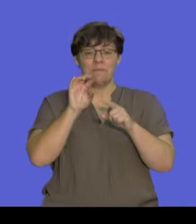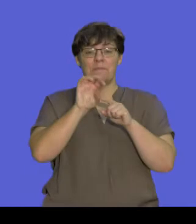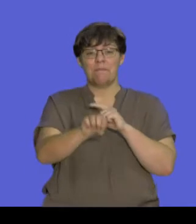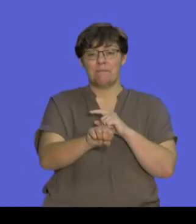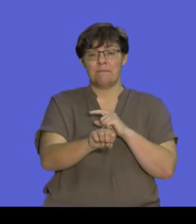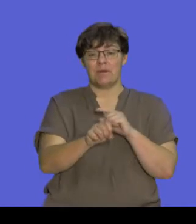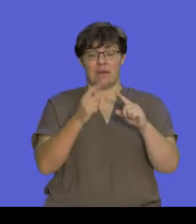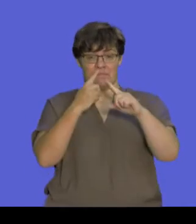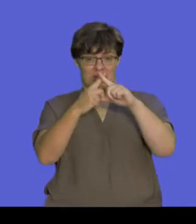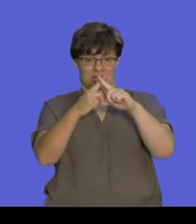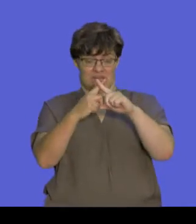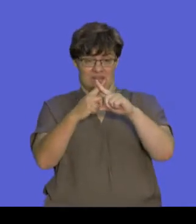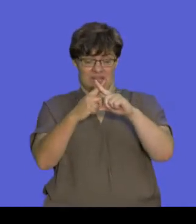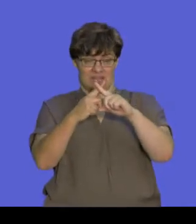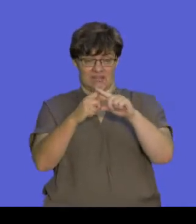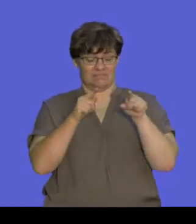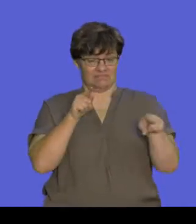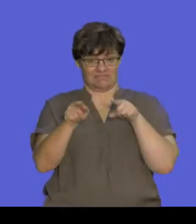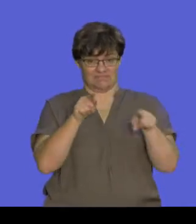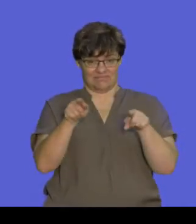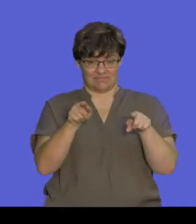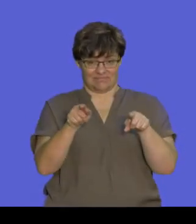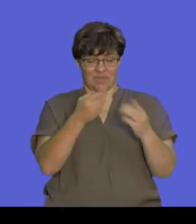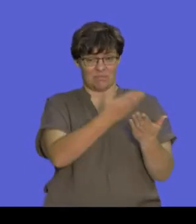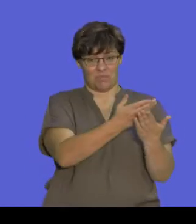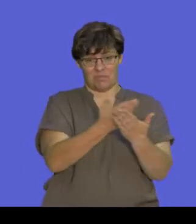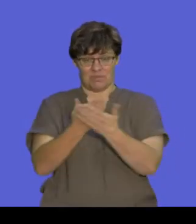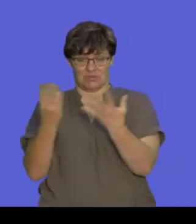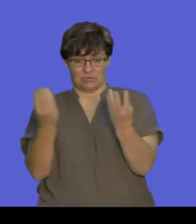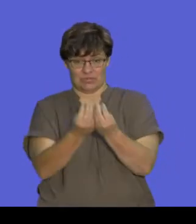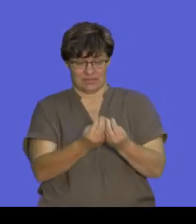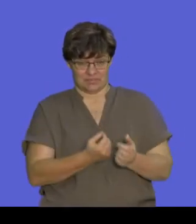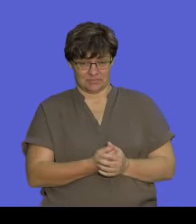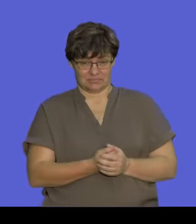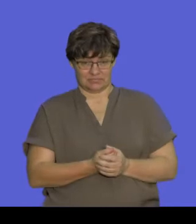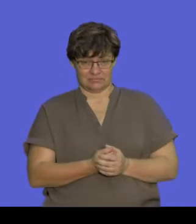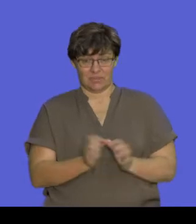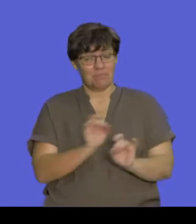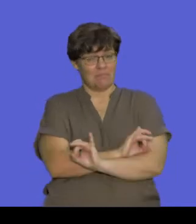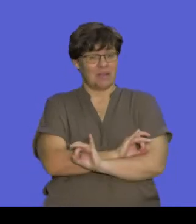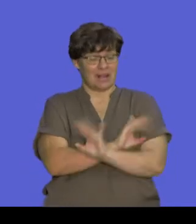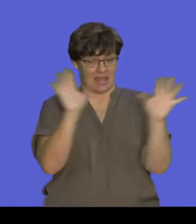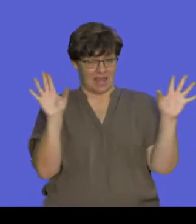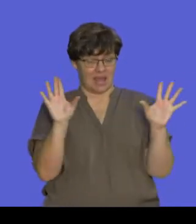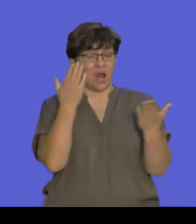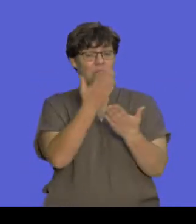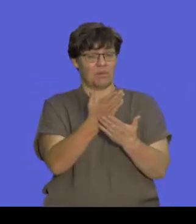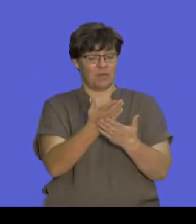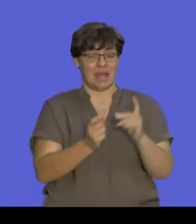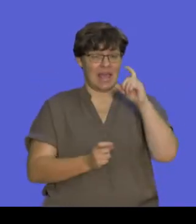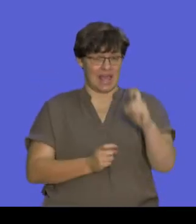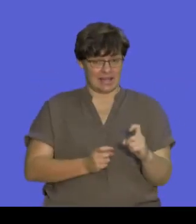must multiply the two probabilities together. So be very clear, it's the probability of